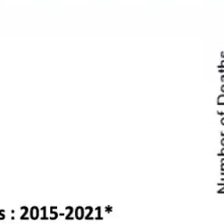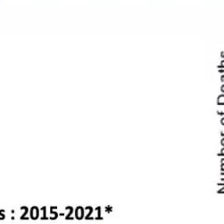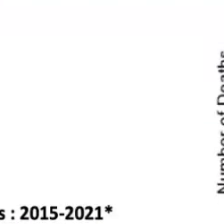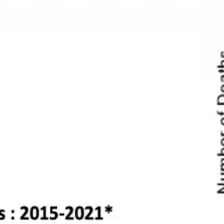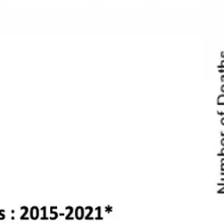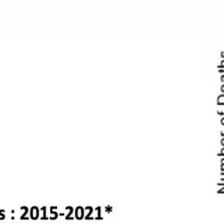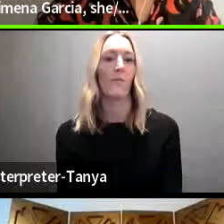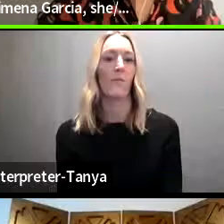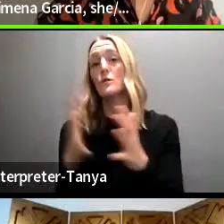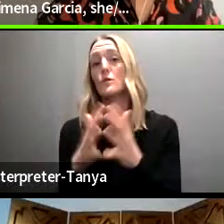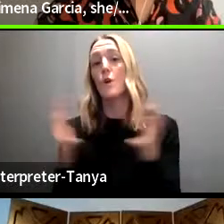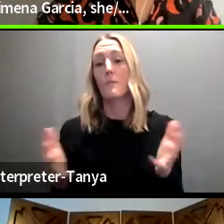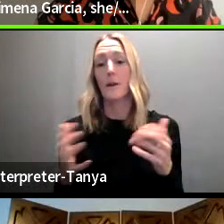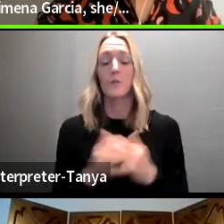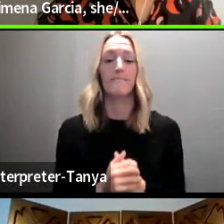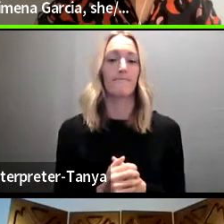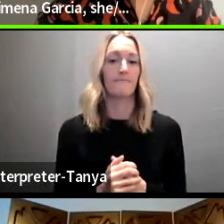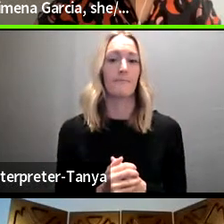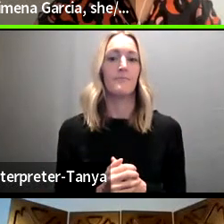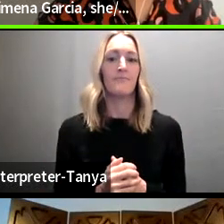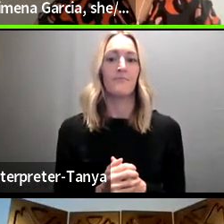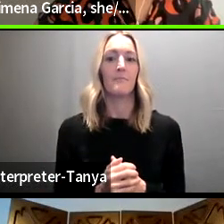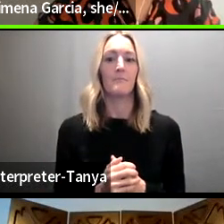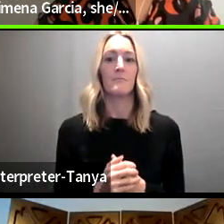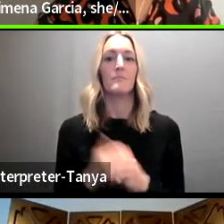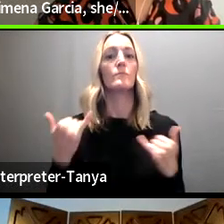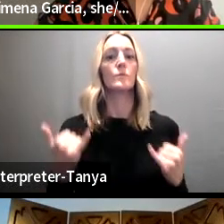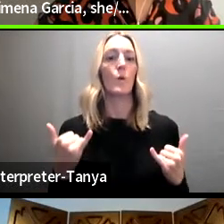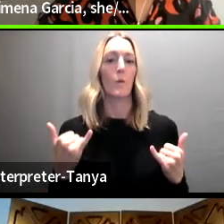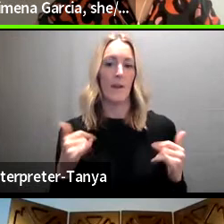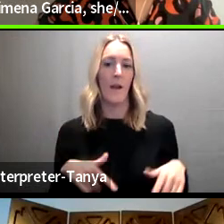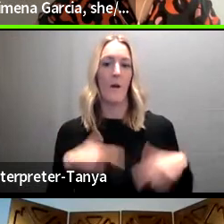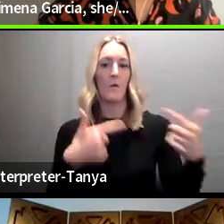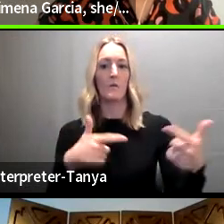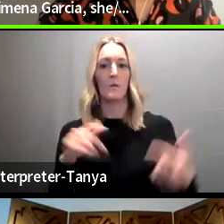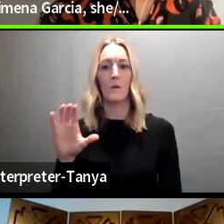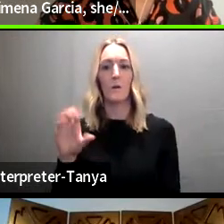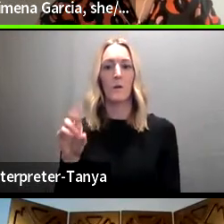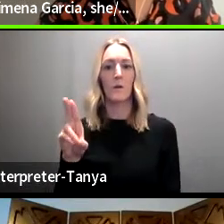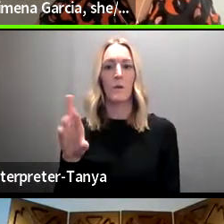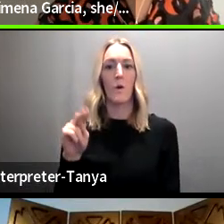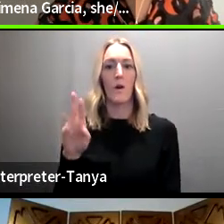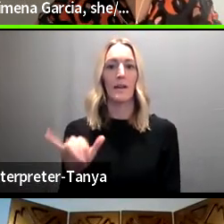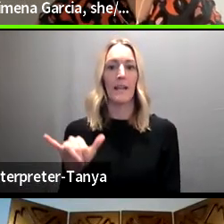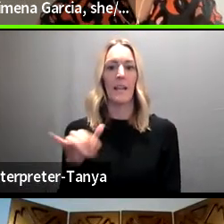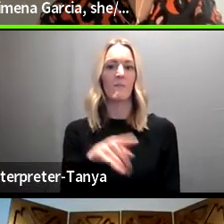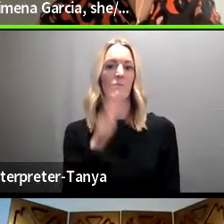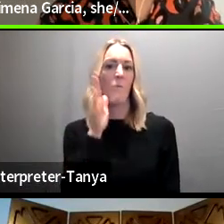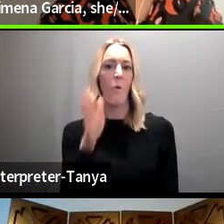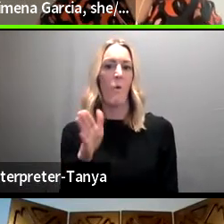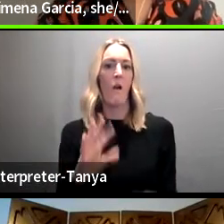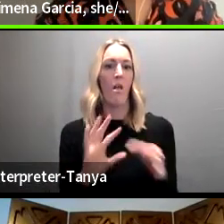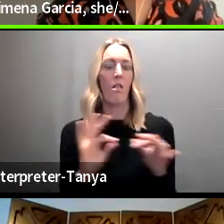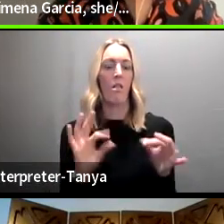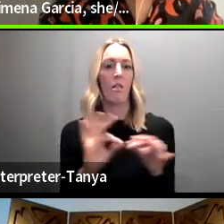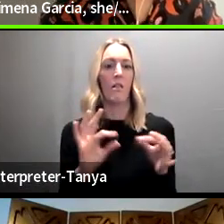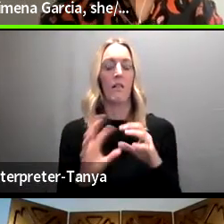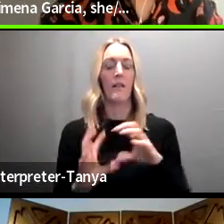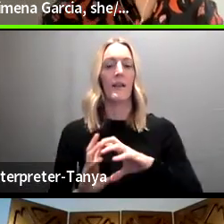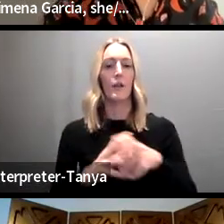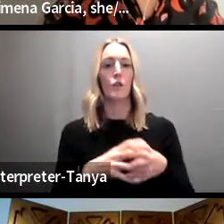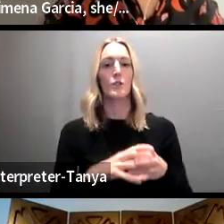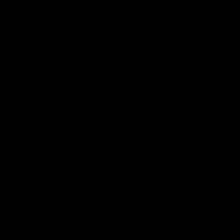you so much. Okay, so I'm going to pass the floor now to Courtney, who's going to spend a couple minutes just talking about intersectional